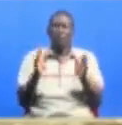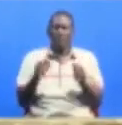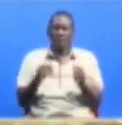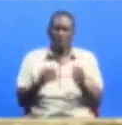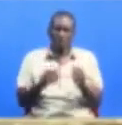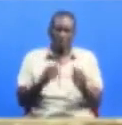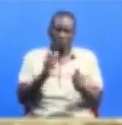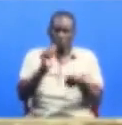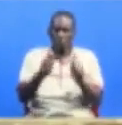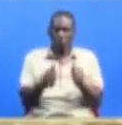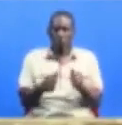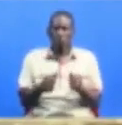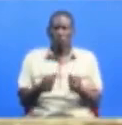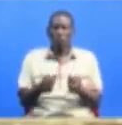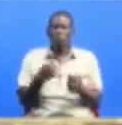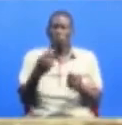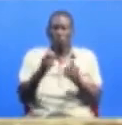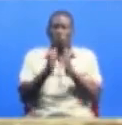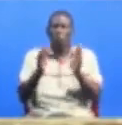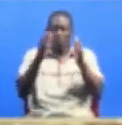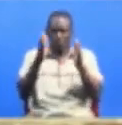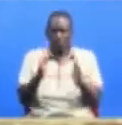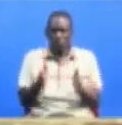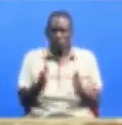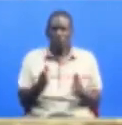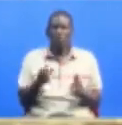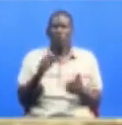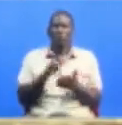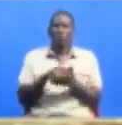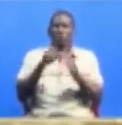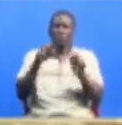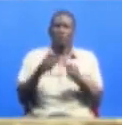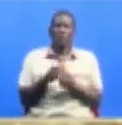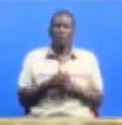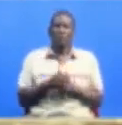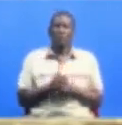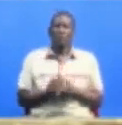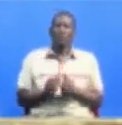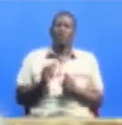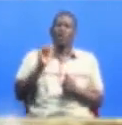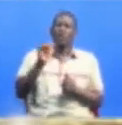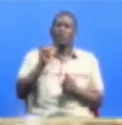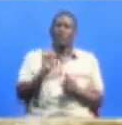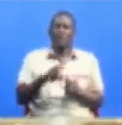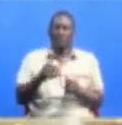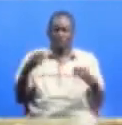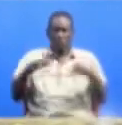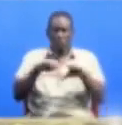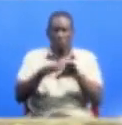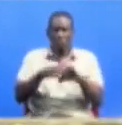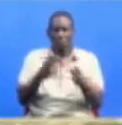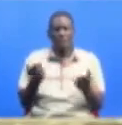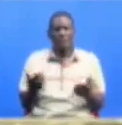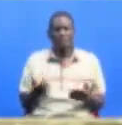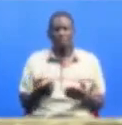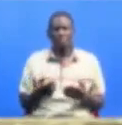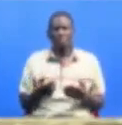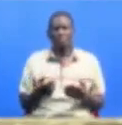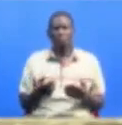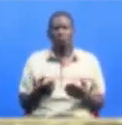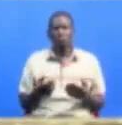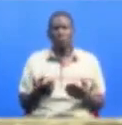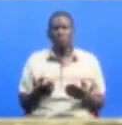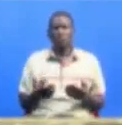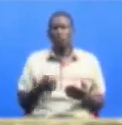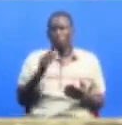pitch to be able to urge the rest of the teammates to at